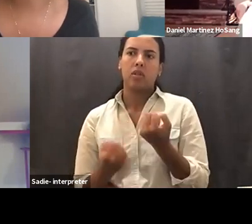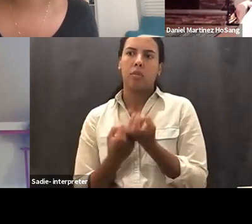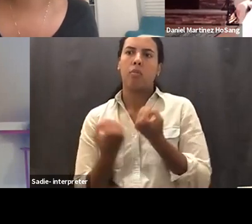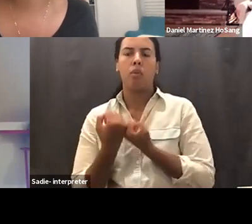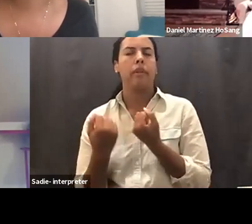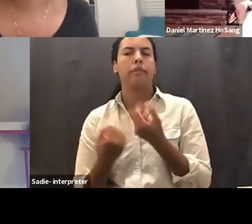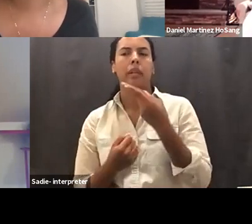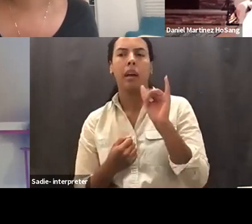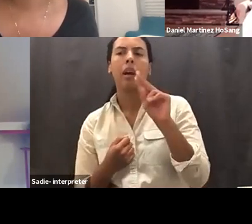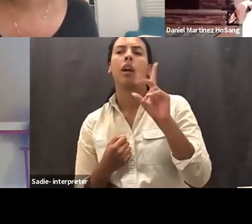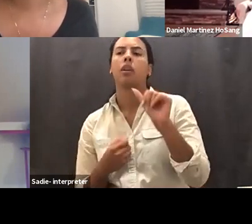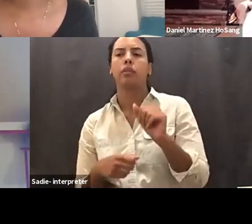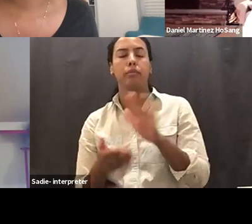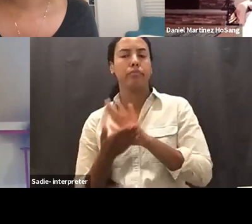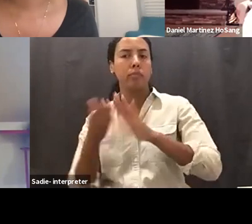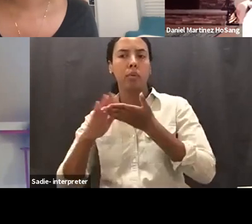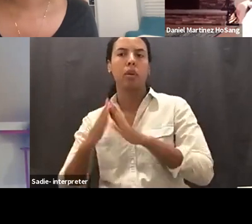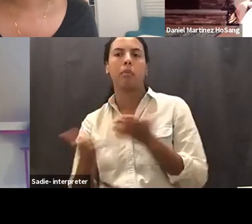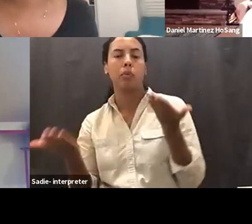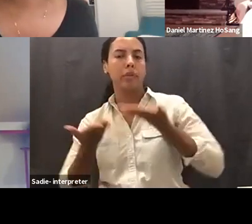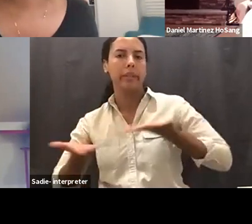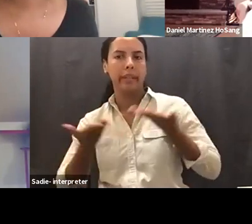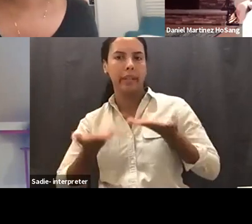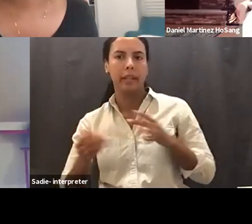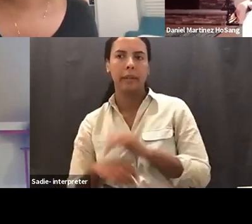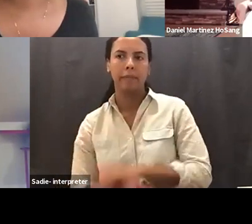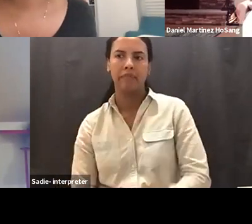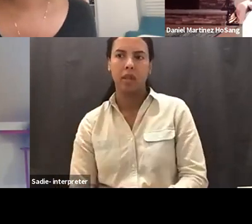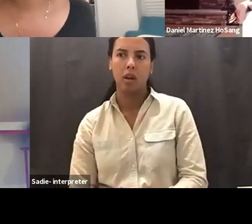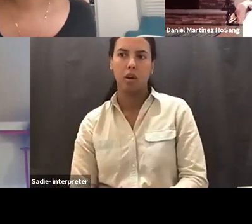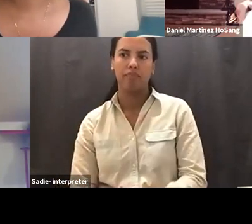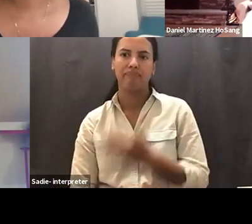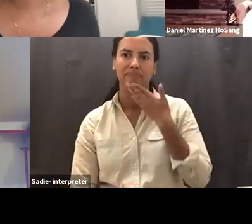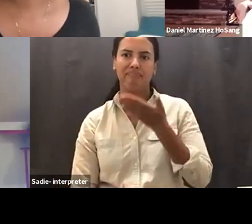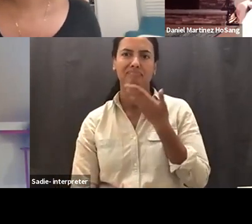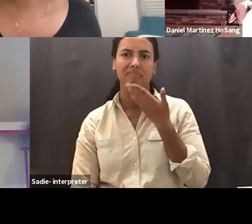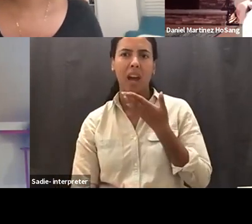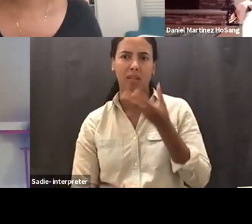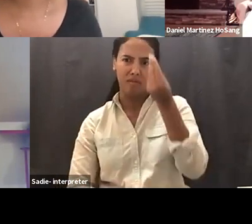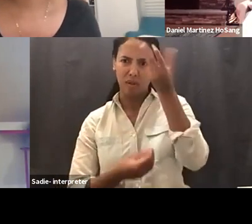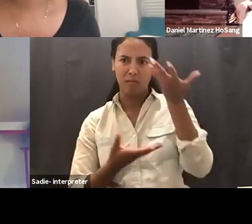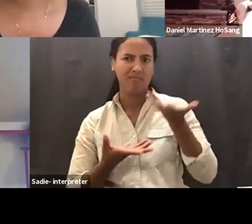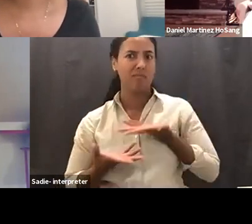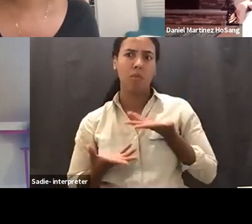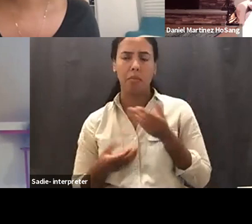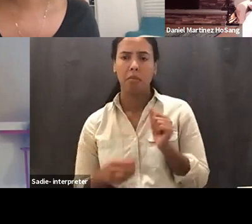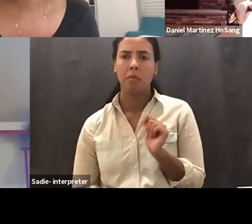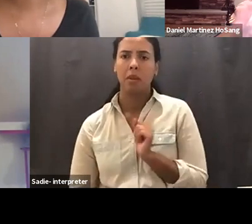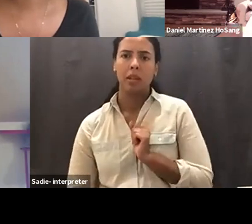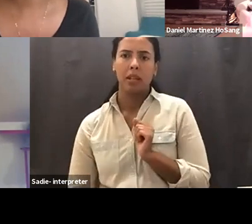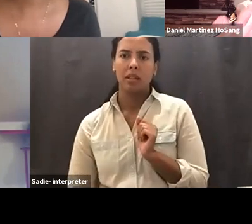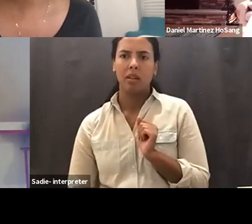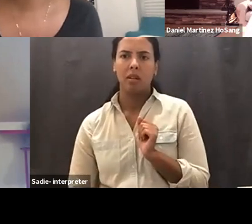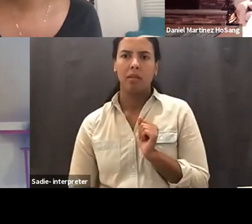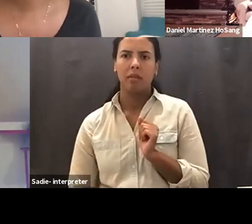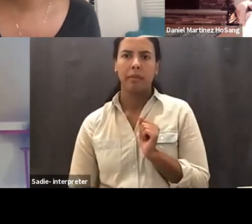than we have. Well, thanks so much, Lakshmi, for that really just careful account of what happened. I'm just curious just to ask you, and I